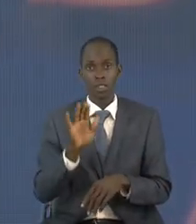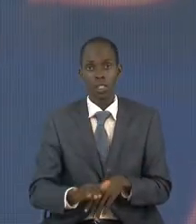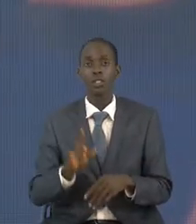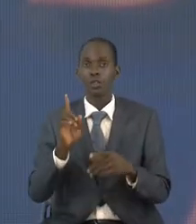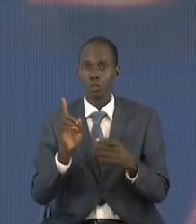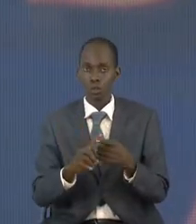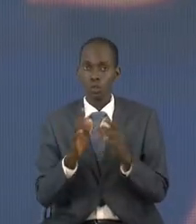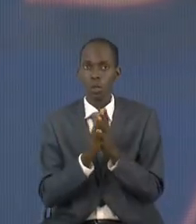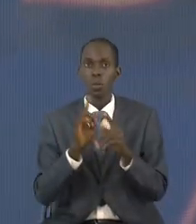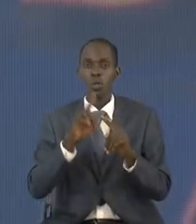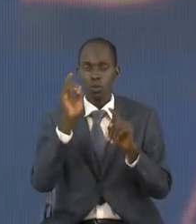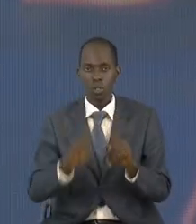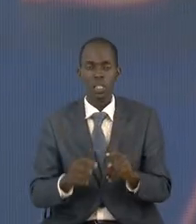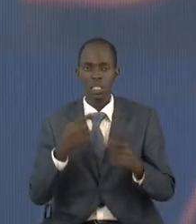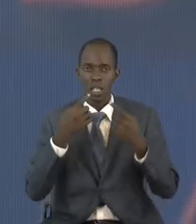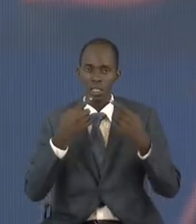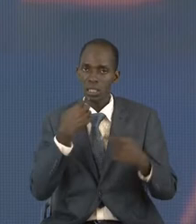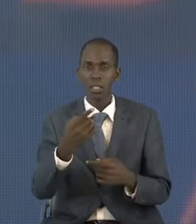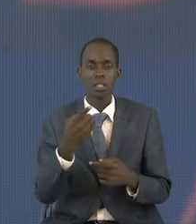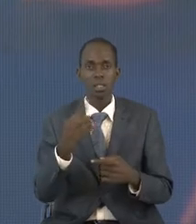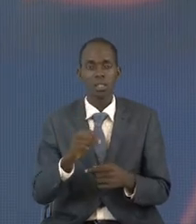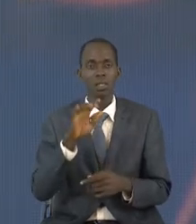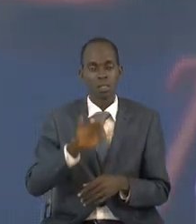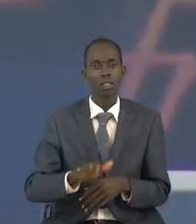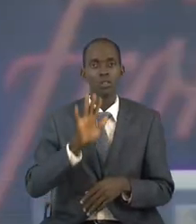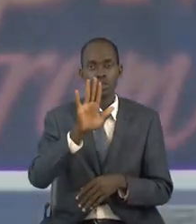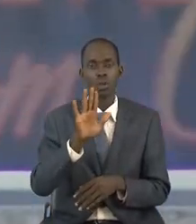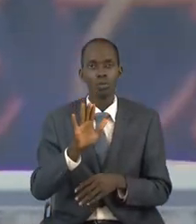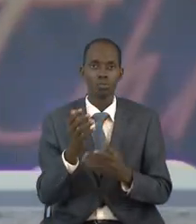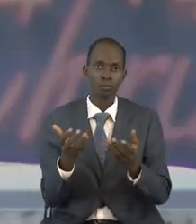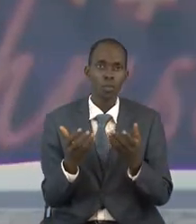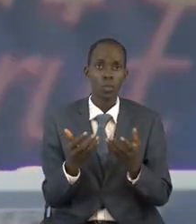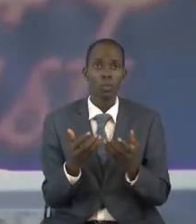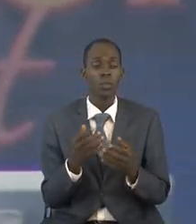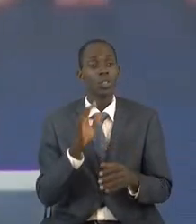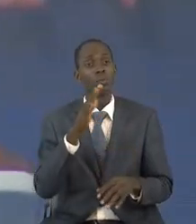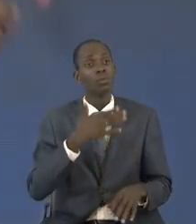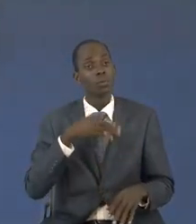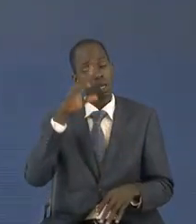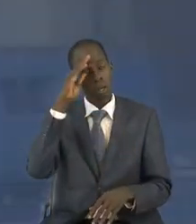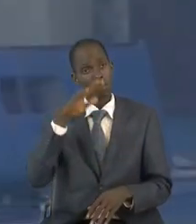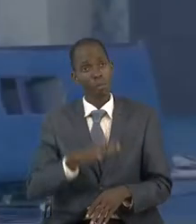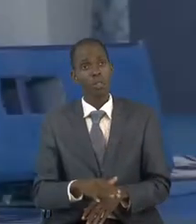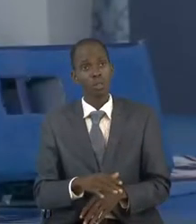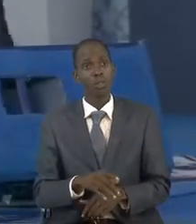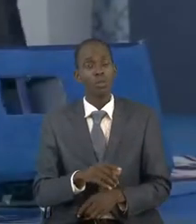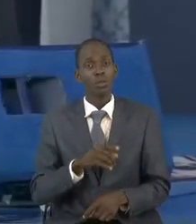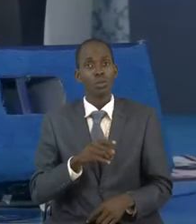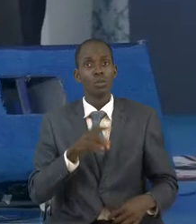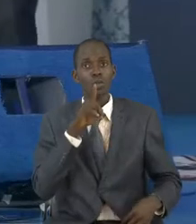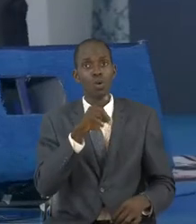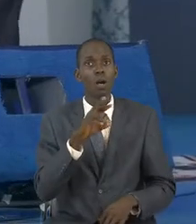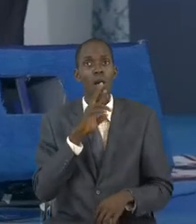your stand. You can stay back. You can say, my boy, you know, you're a dagger in my